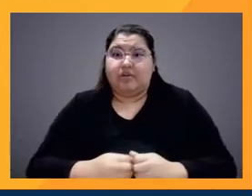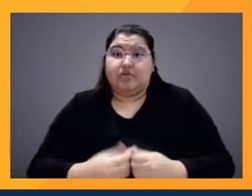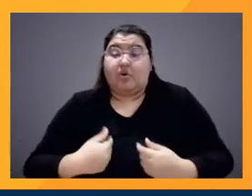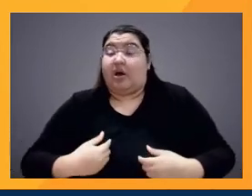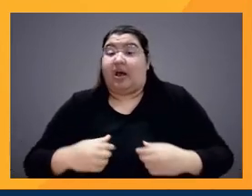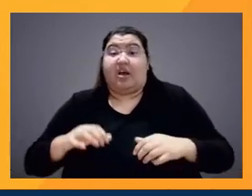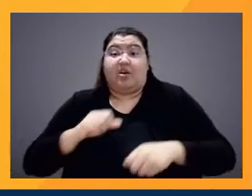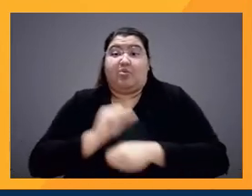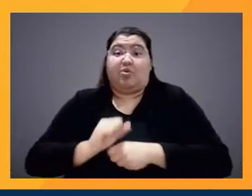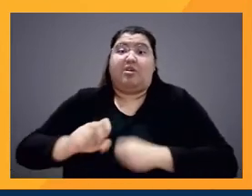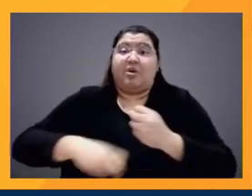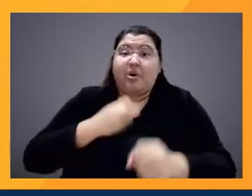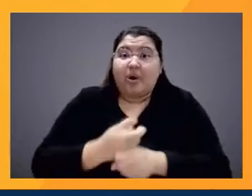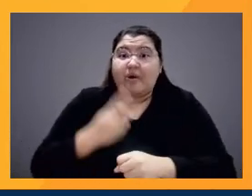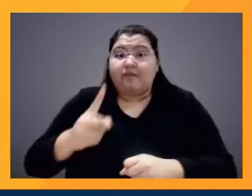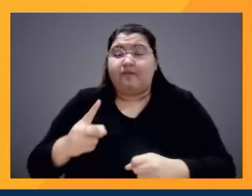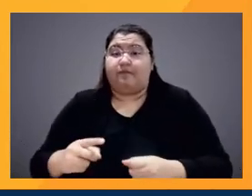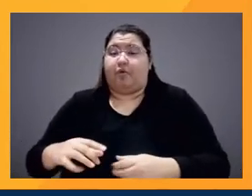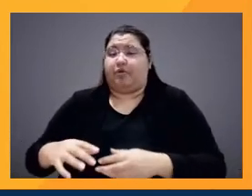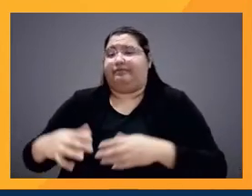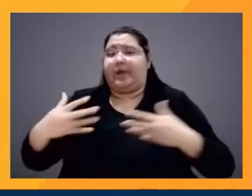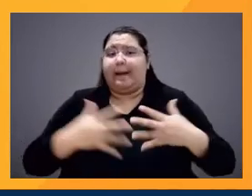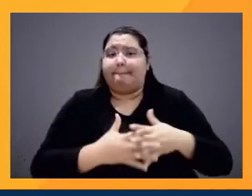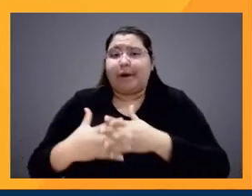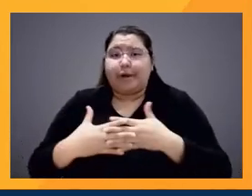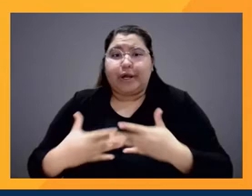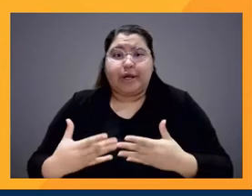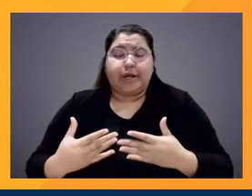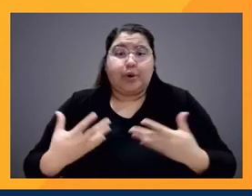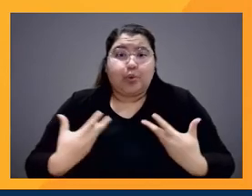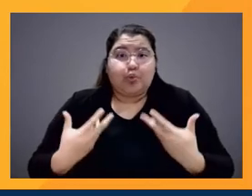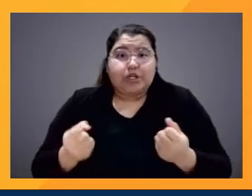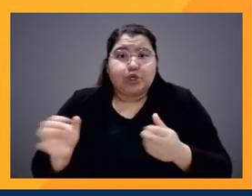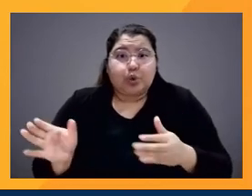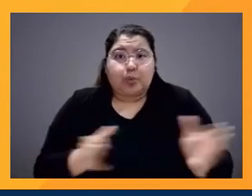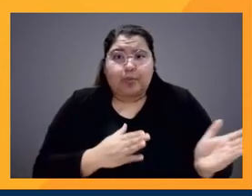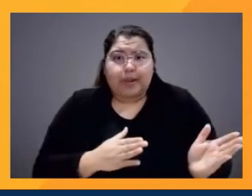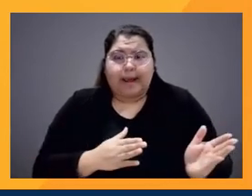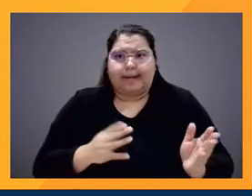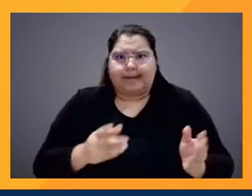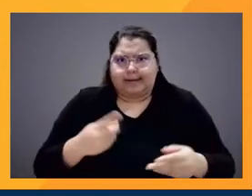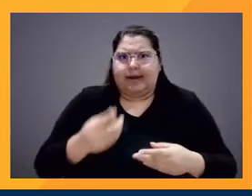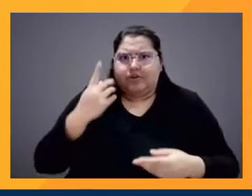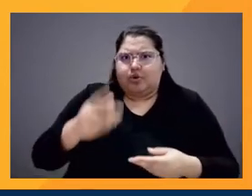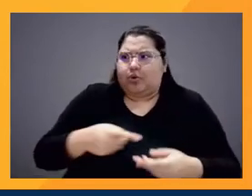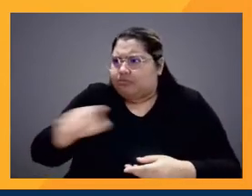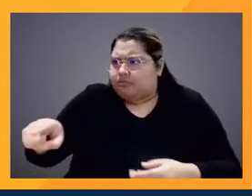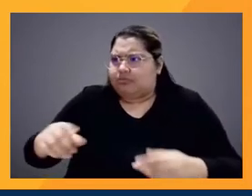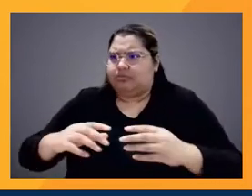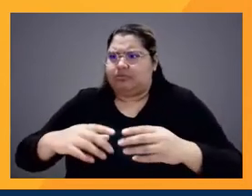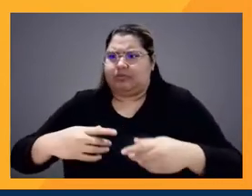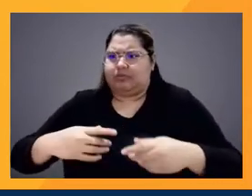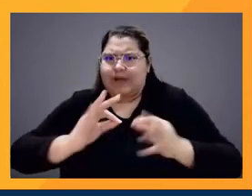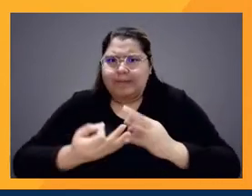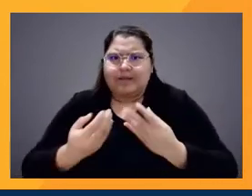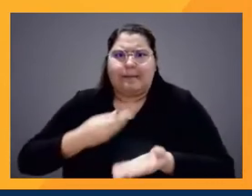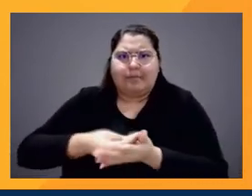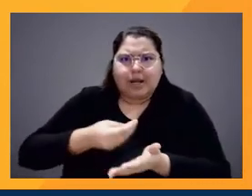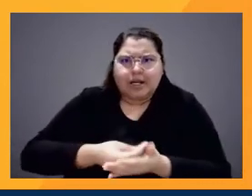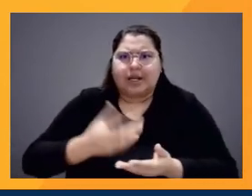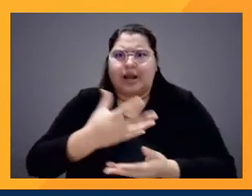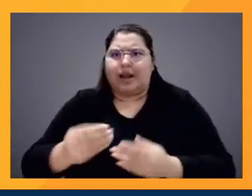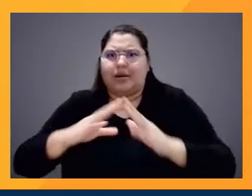to vaccines and to economic support during this pandemic. That's why I worked so hard to pass the American Rescue Plan and get